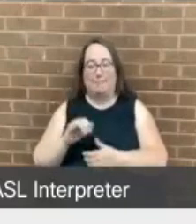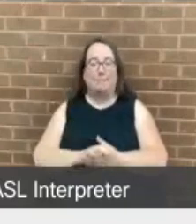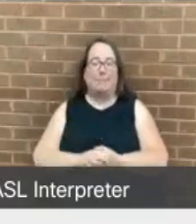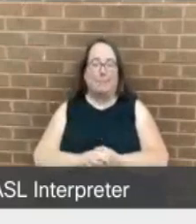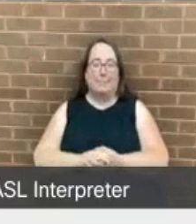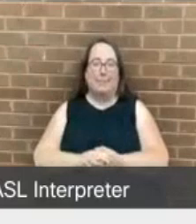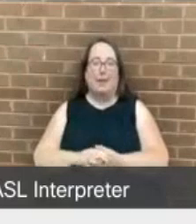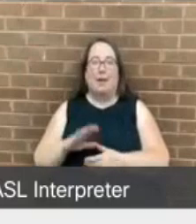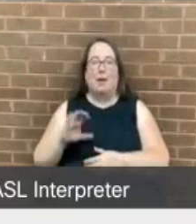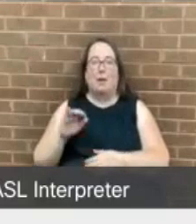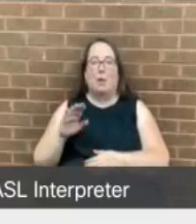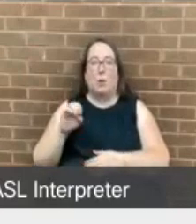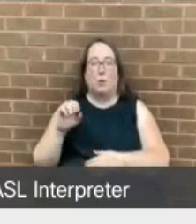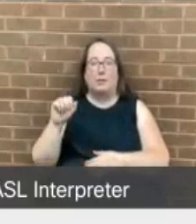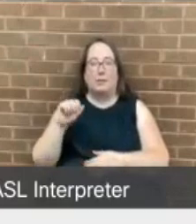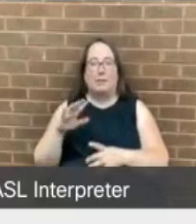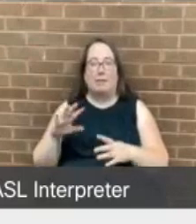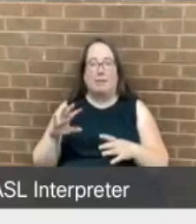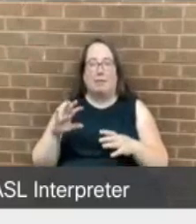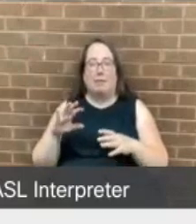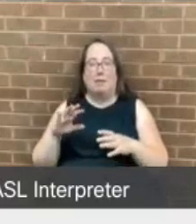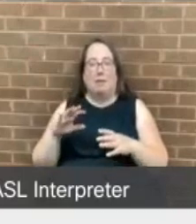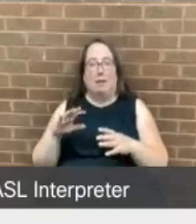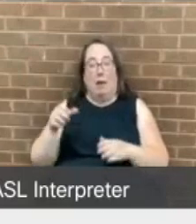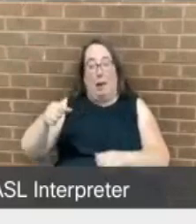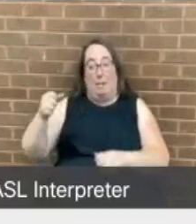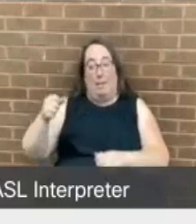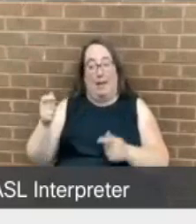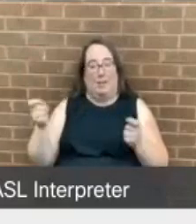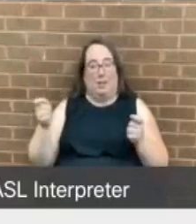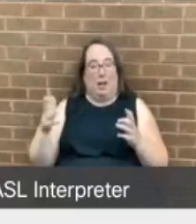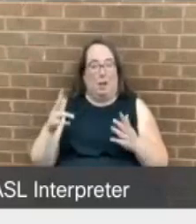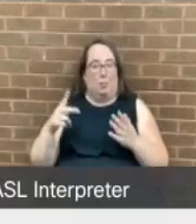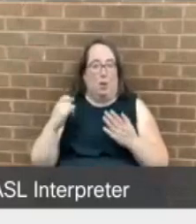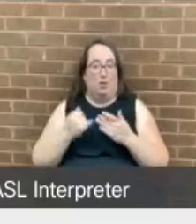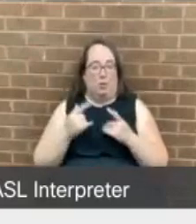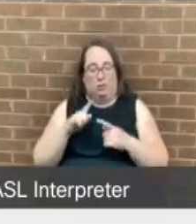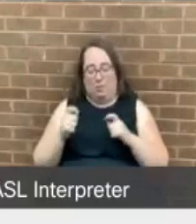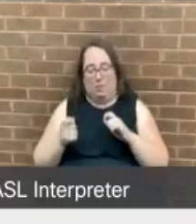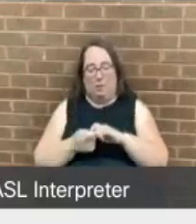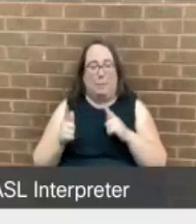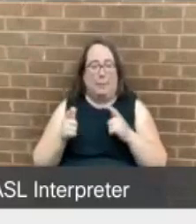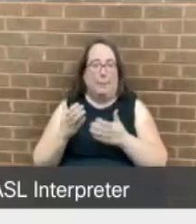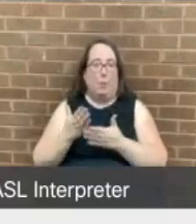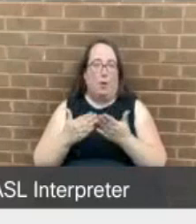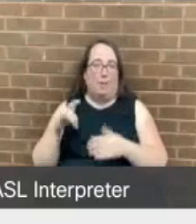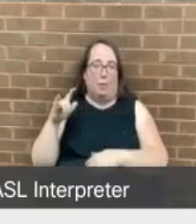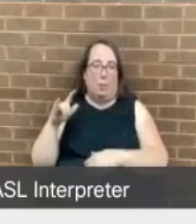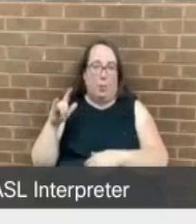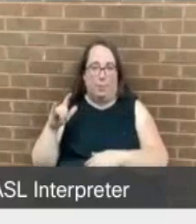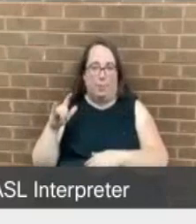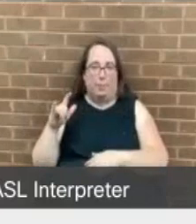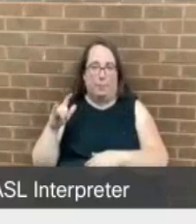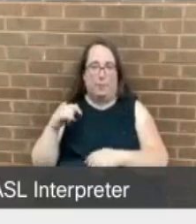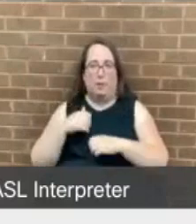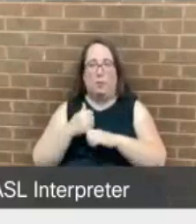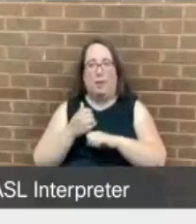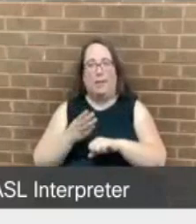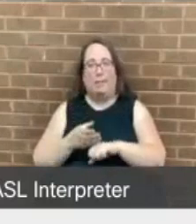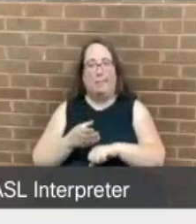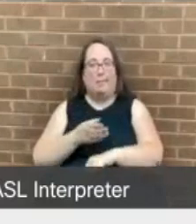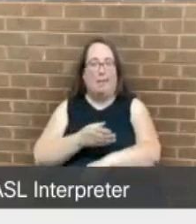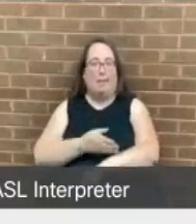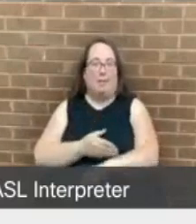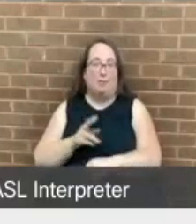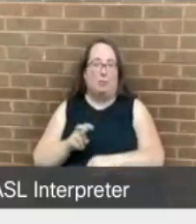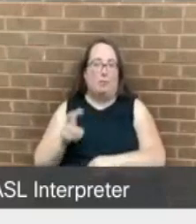AB Connector and Baggage Handling System project will transform a major portion of the airport, creating an enhanced travel experience